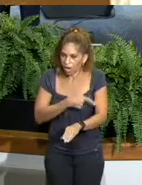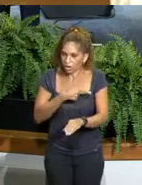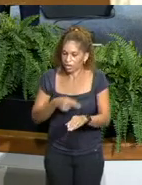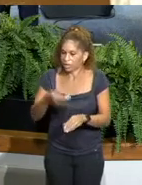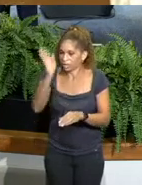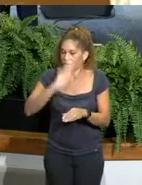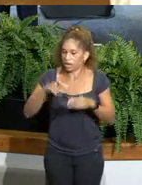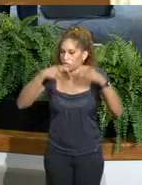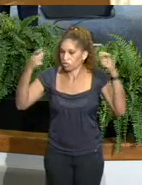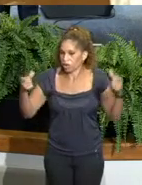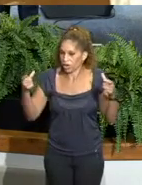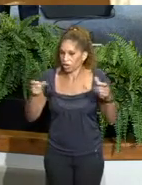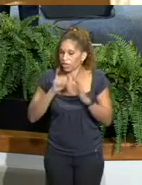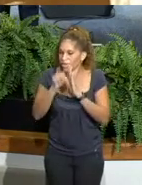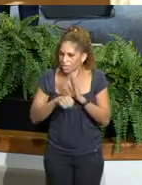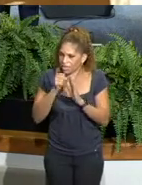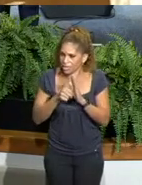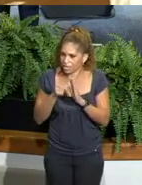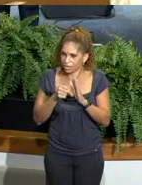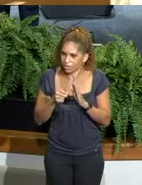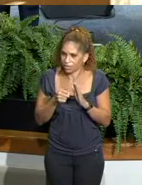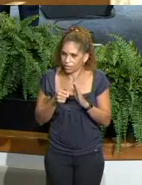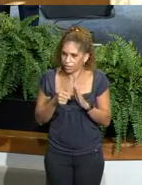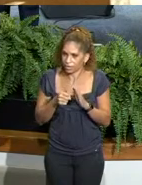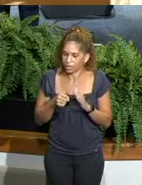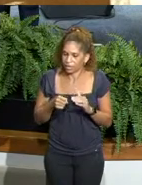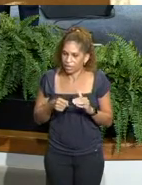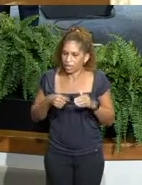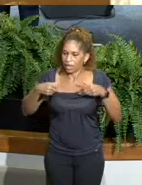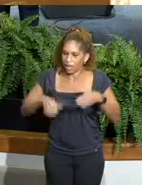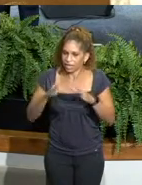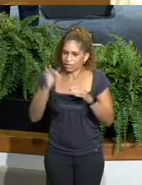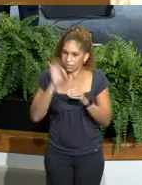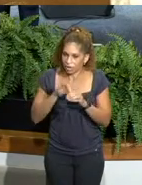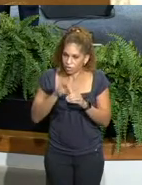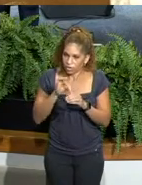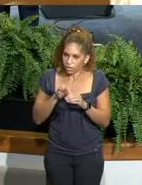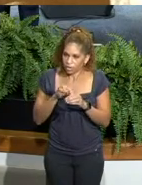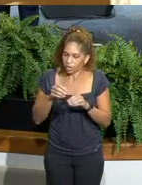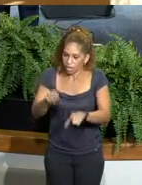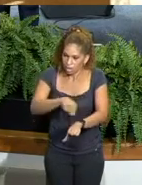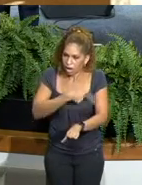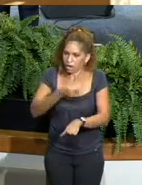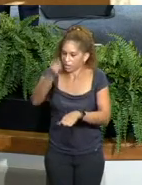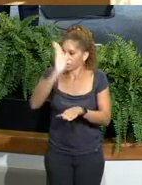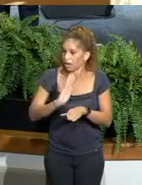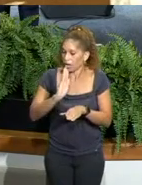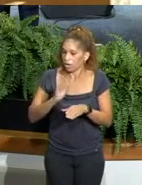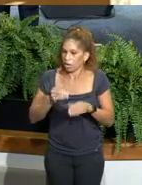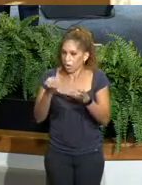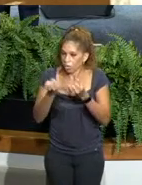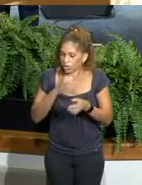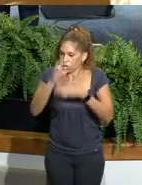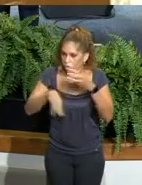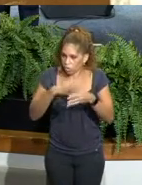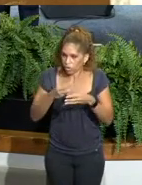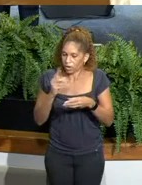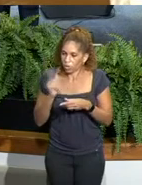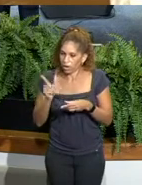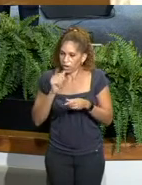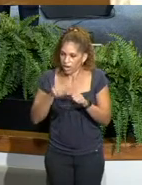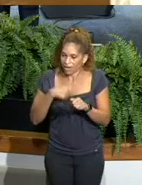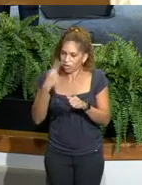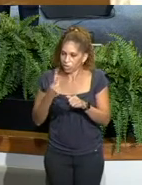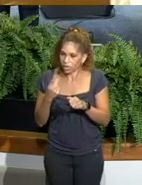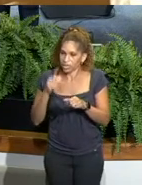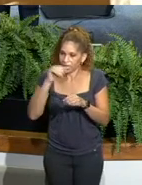any Caesar and greater than any puppet, let's vote. As long as God wants a world where everybody's